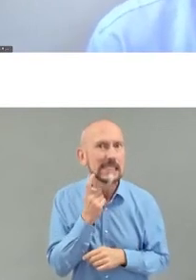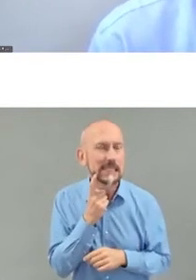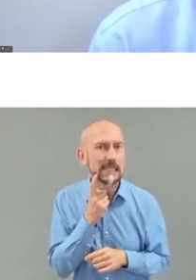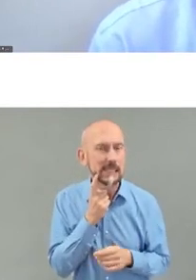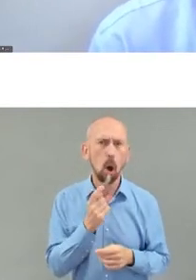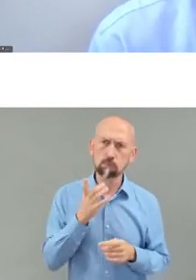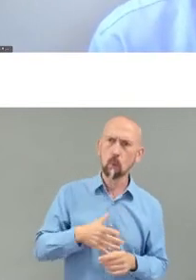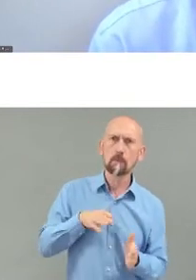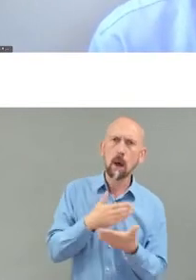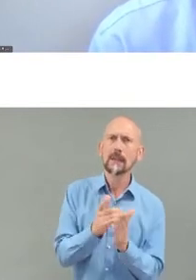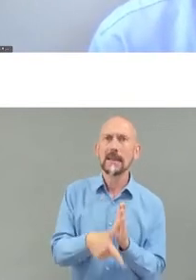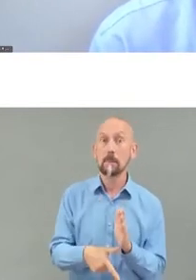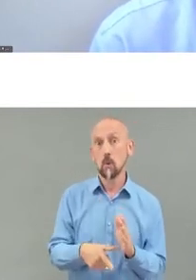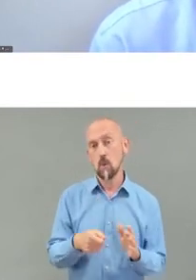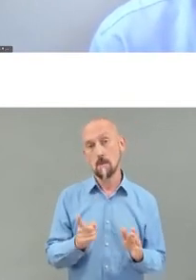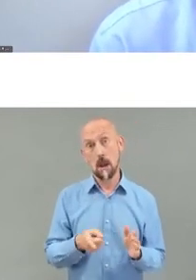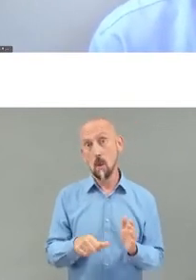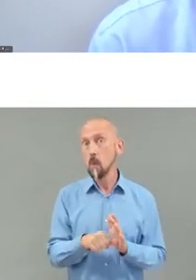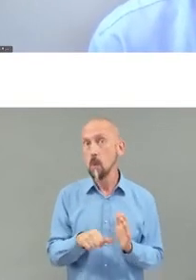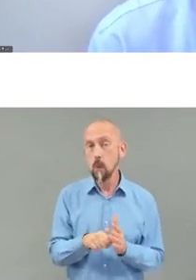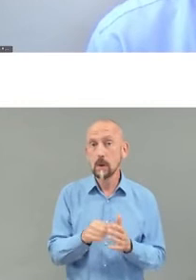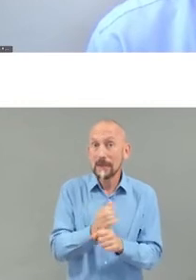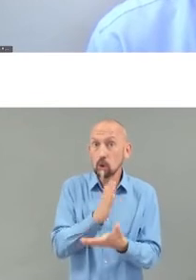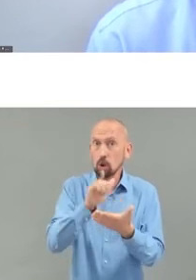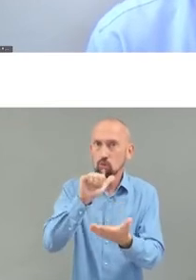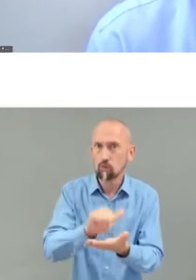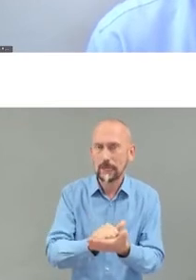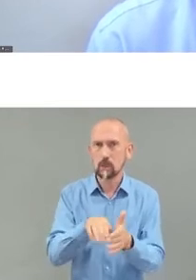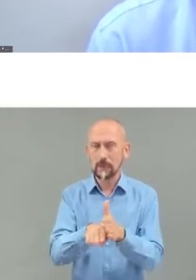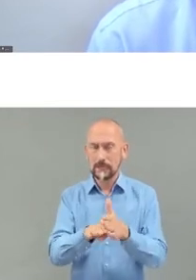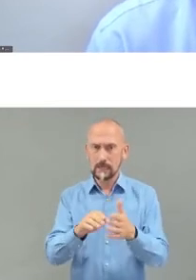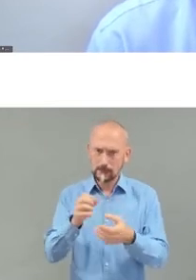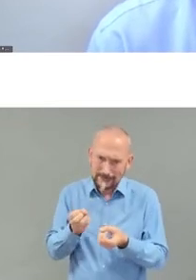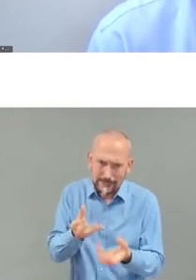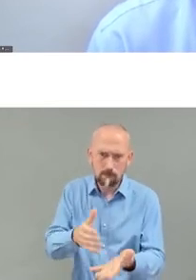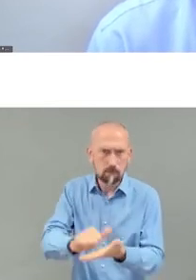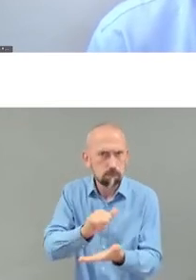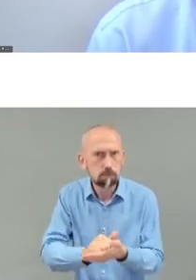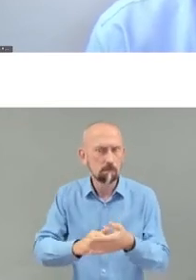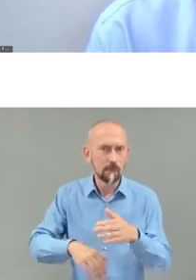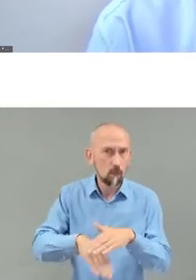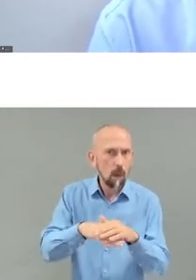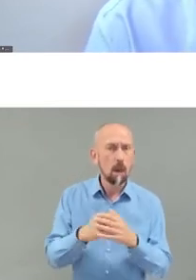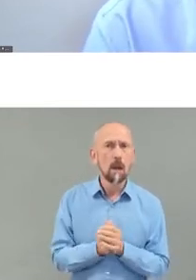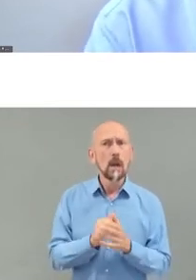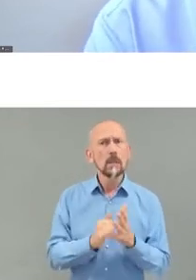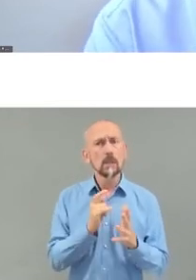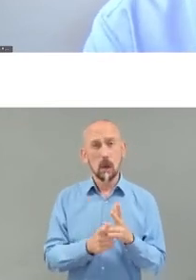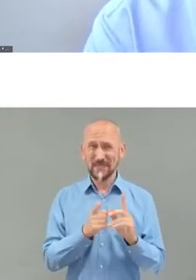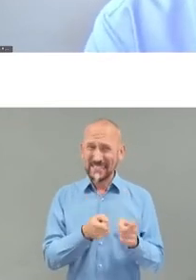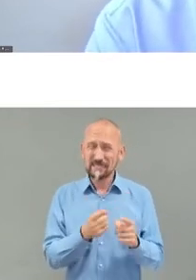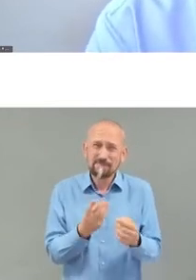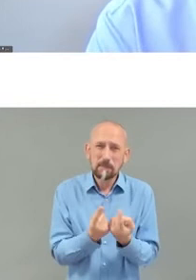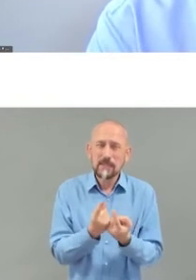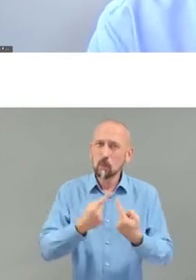and deliver. But that is something that we do need to look at more across the psychological professions to make sure that we can be